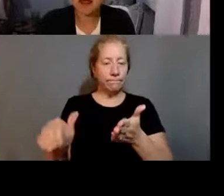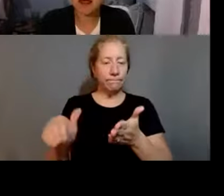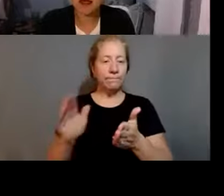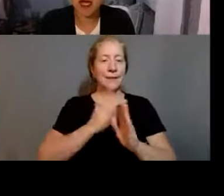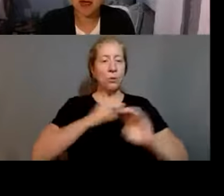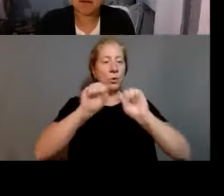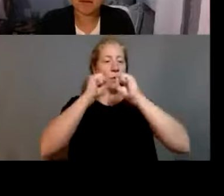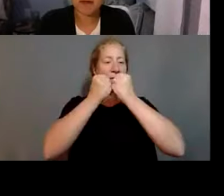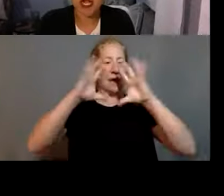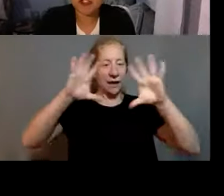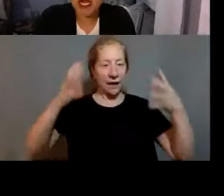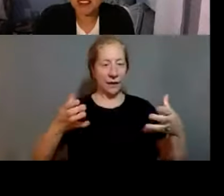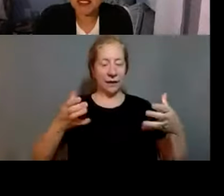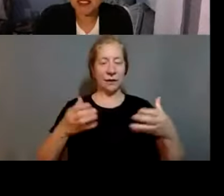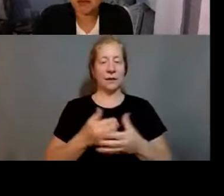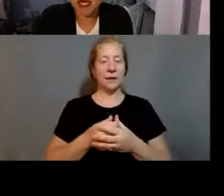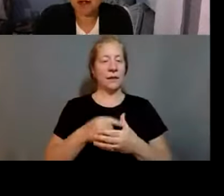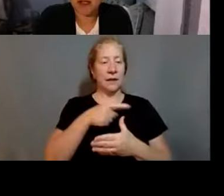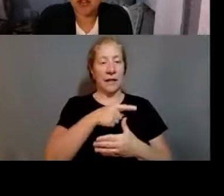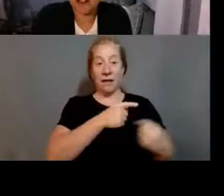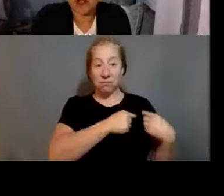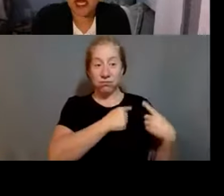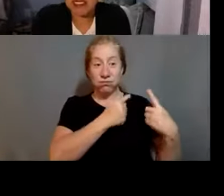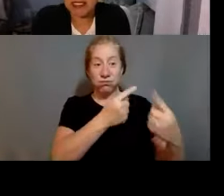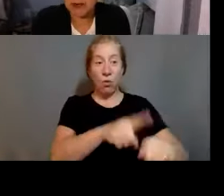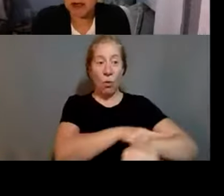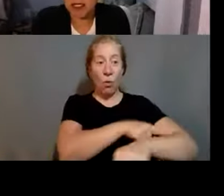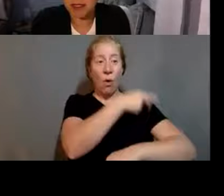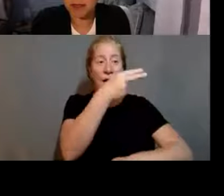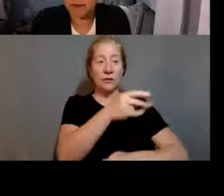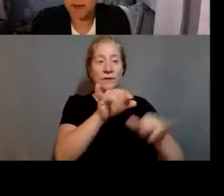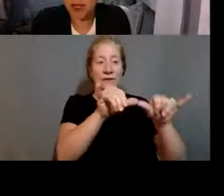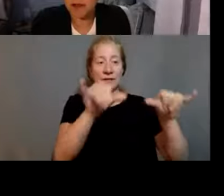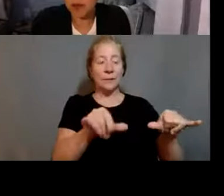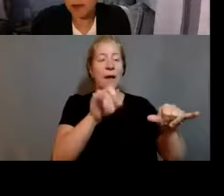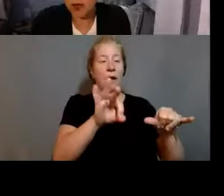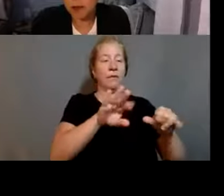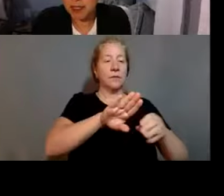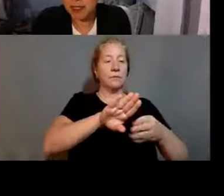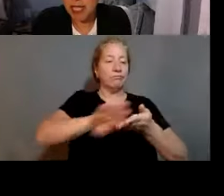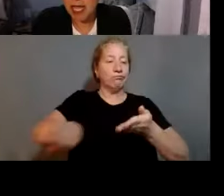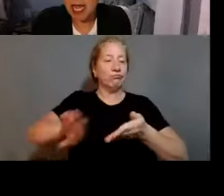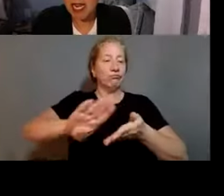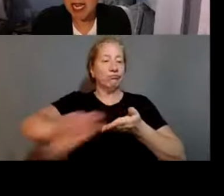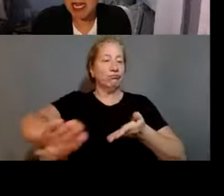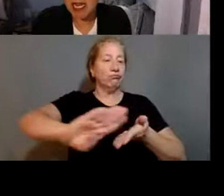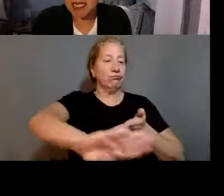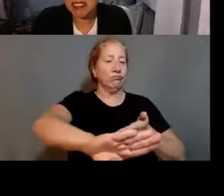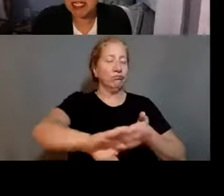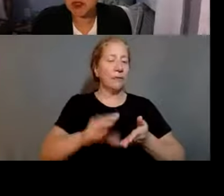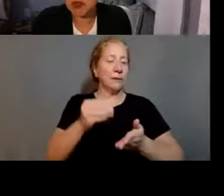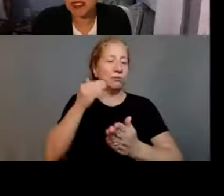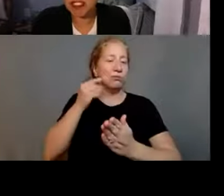society has created a system, right? It's created systemic racism for a purpose. And